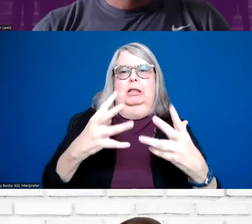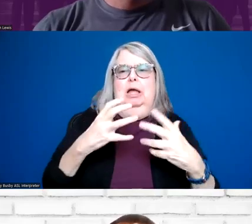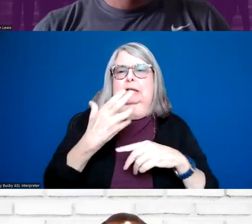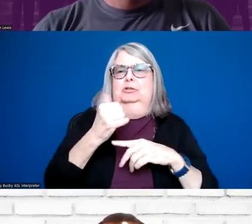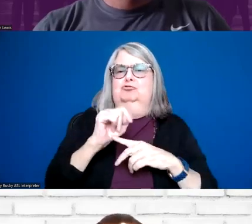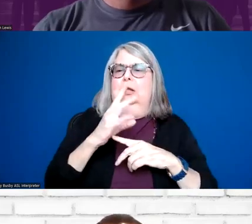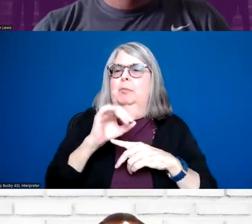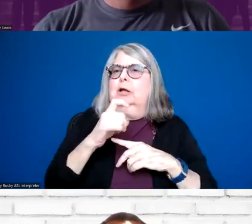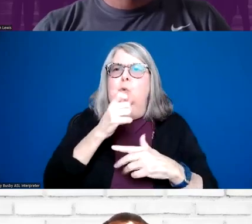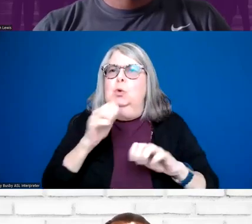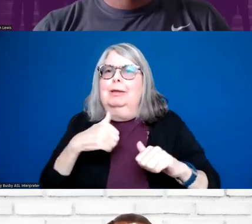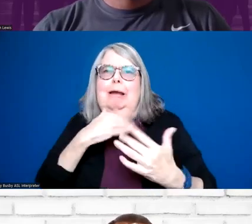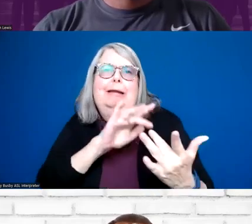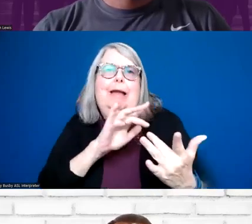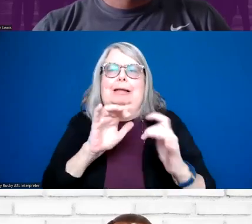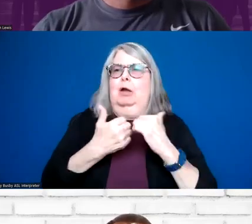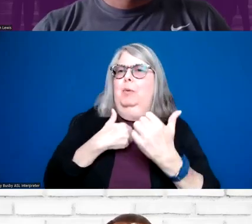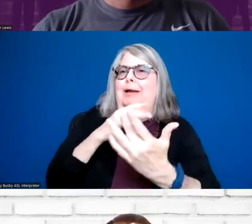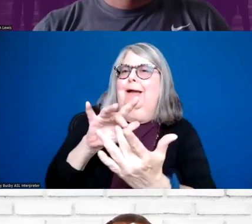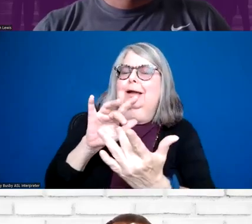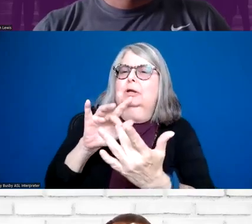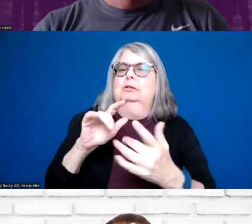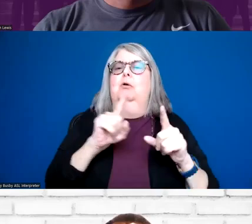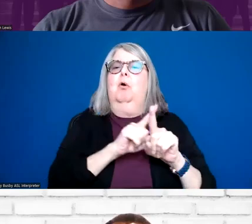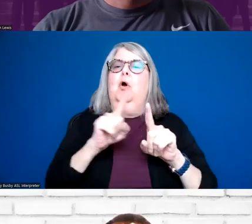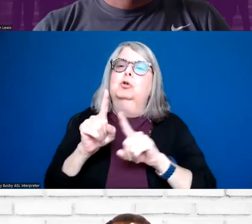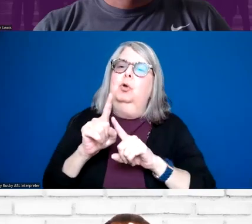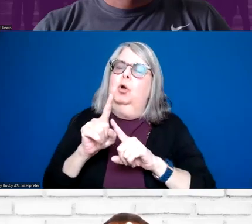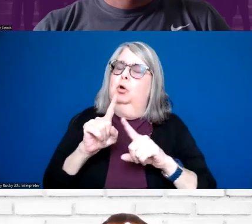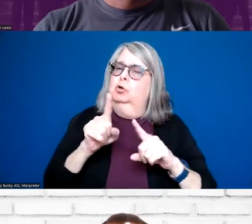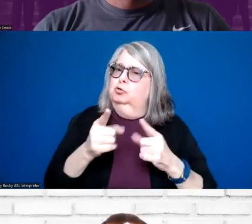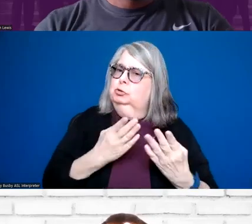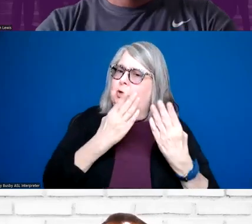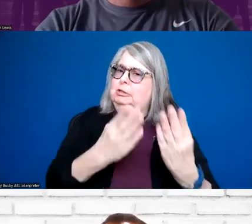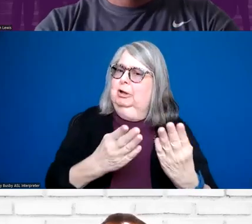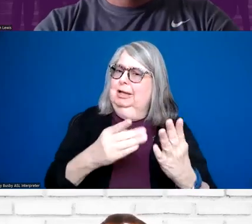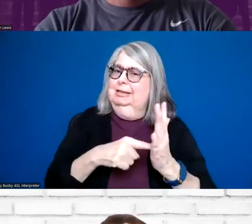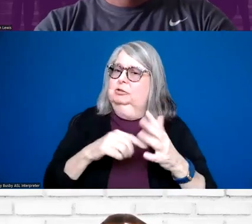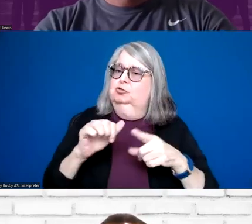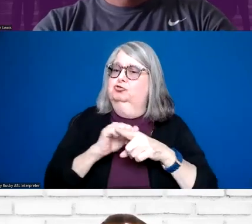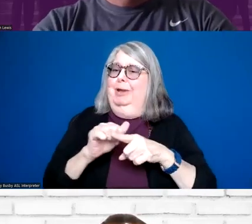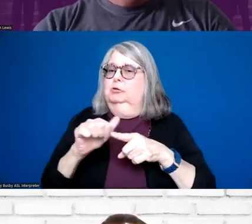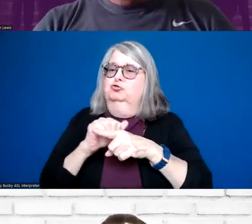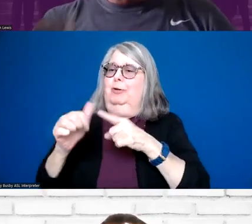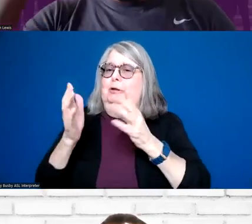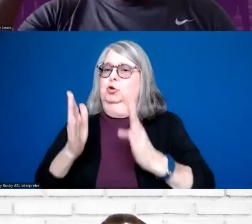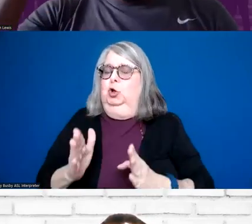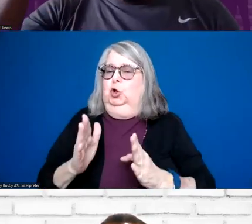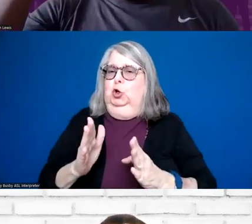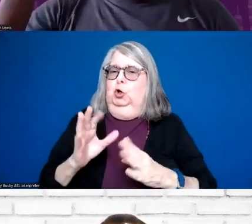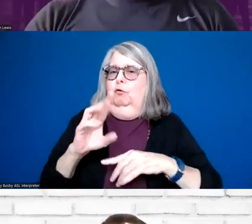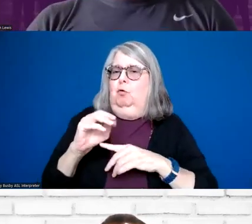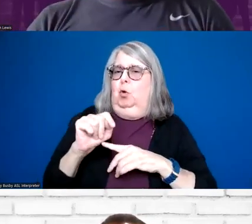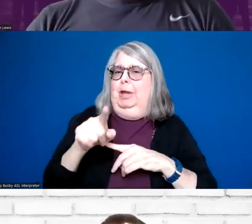who to contact, how to contact, but also are you suggesting that this is kind of a train-the-trainer format that you could be